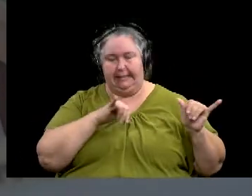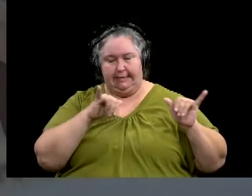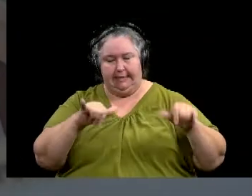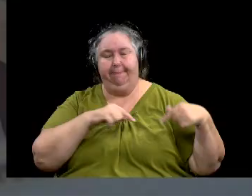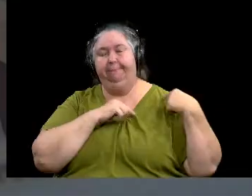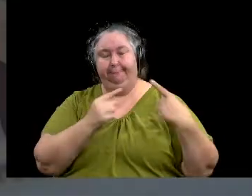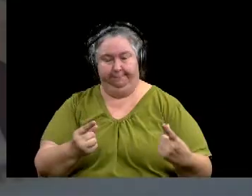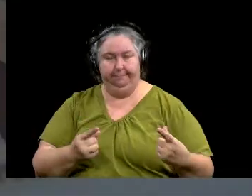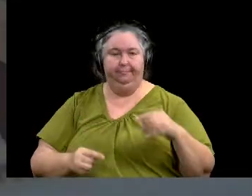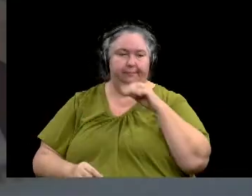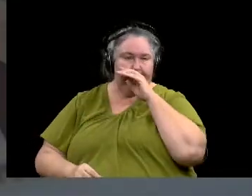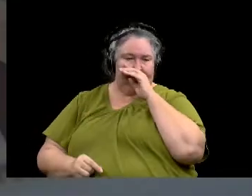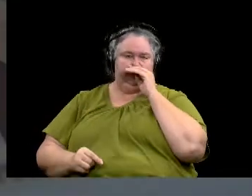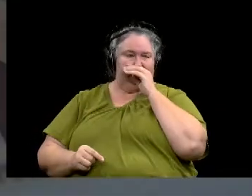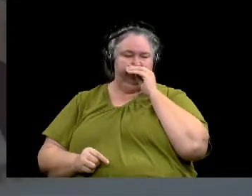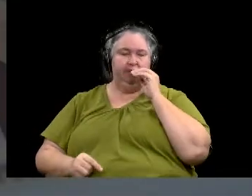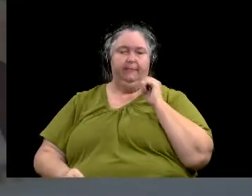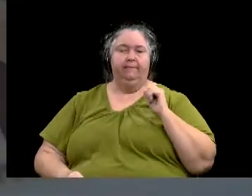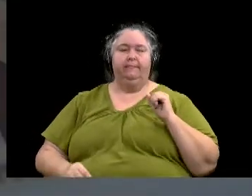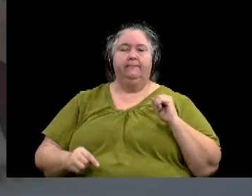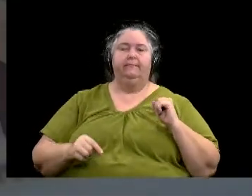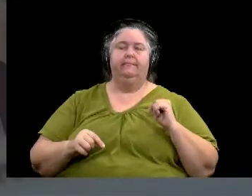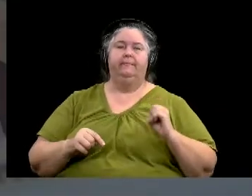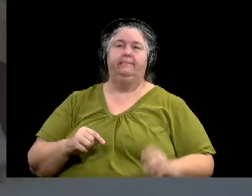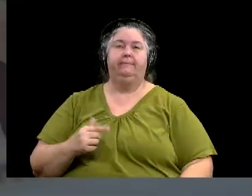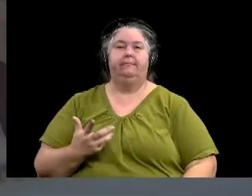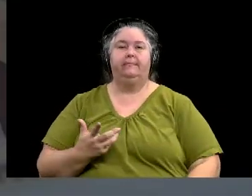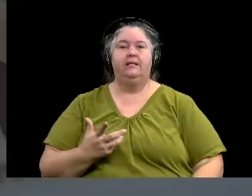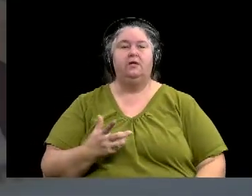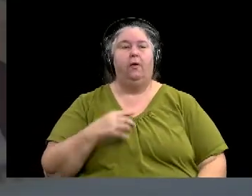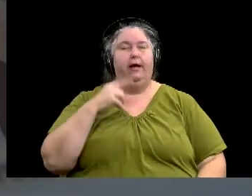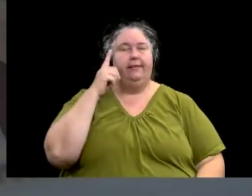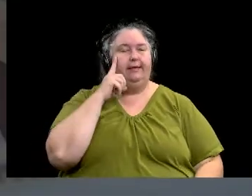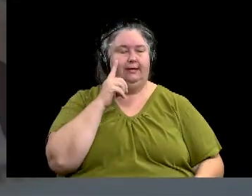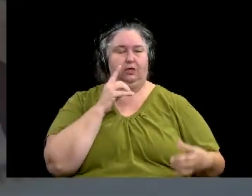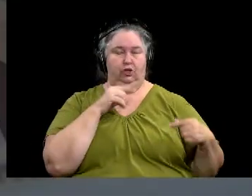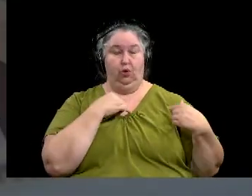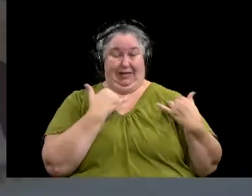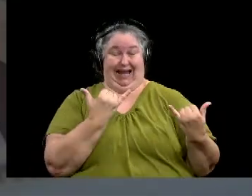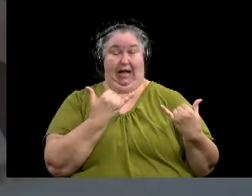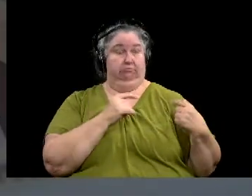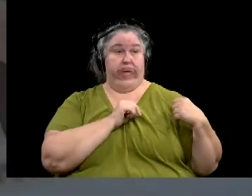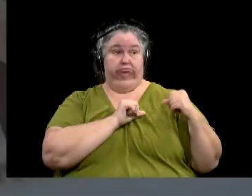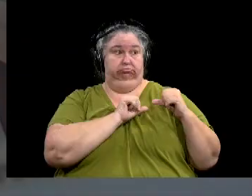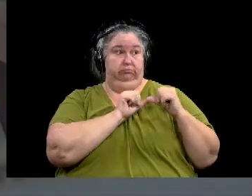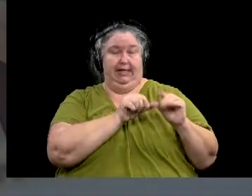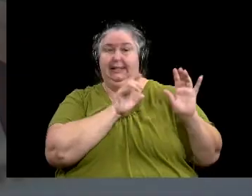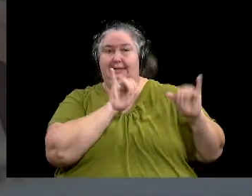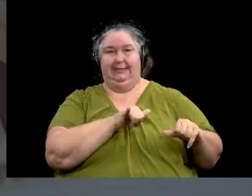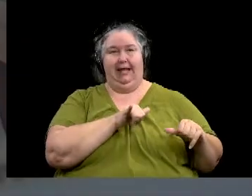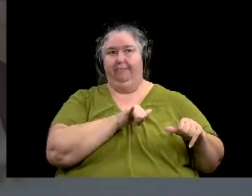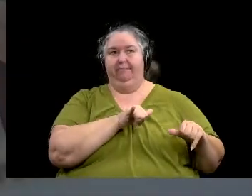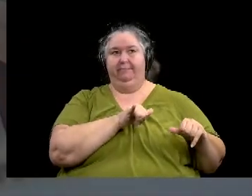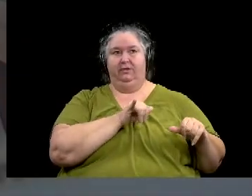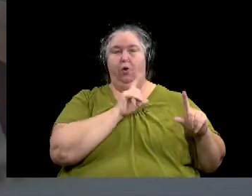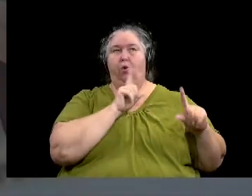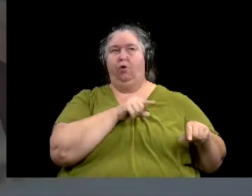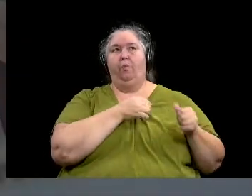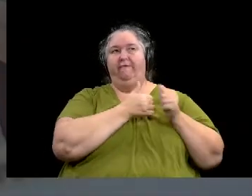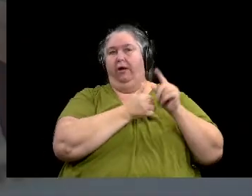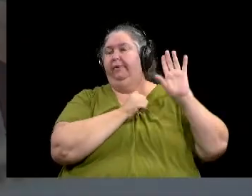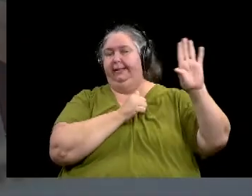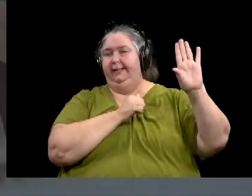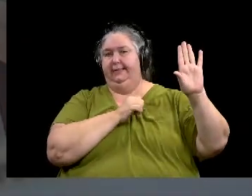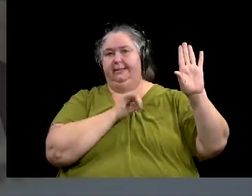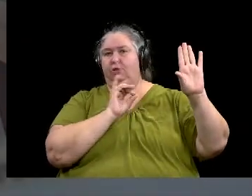the case. On the note of hospitalizations, as we see our hospitalization rate rise